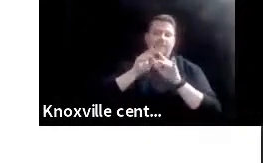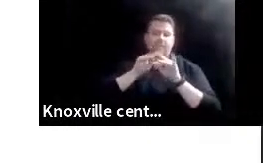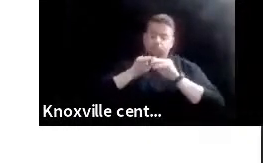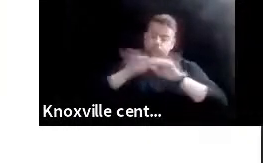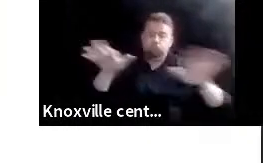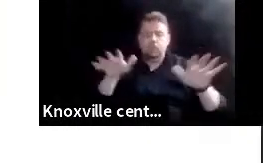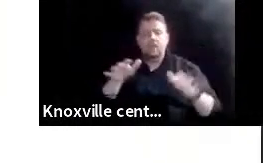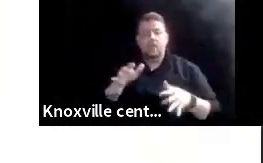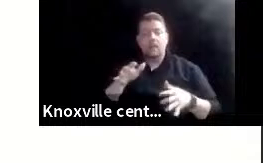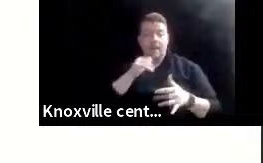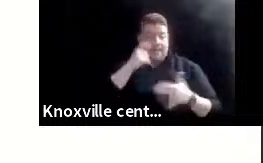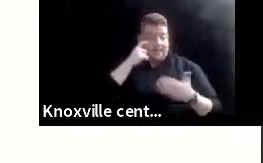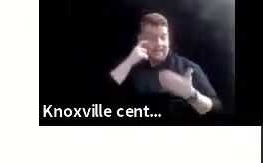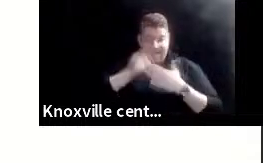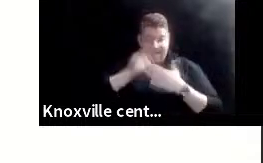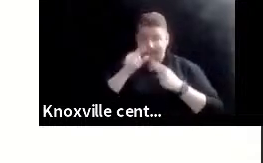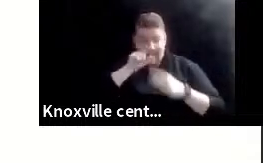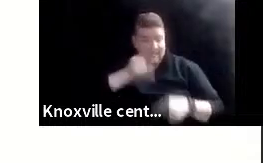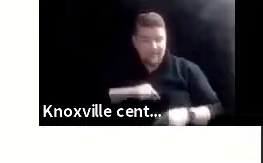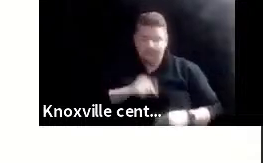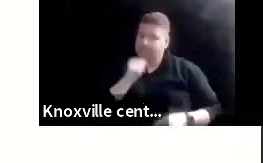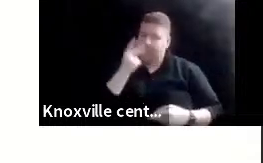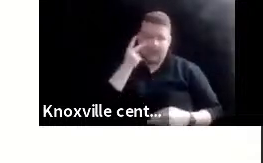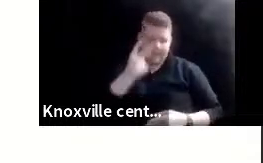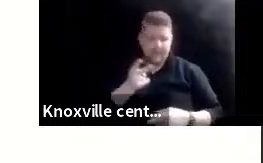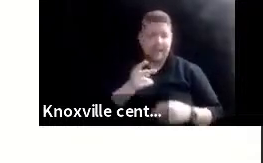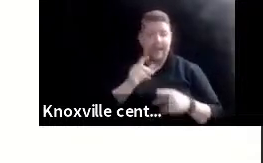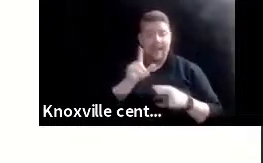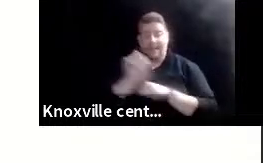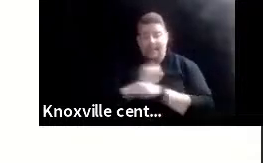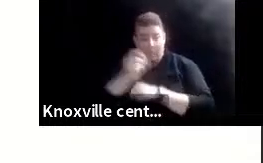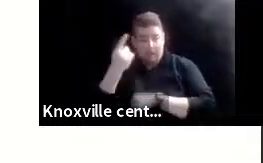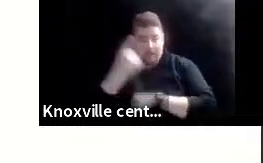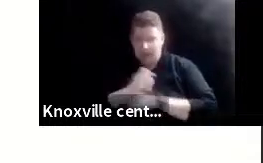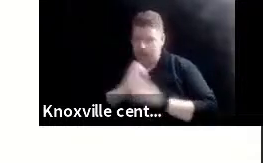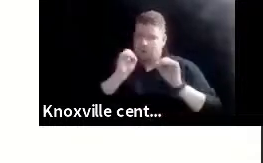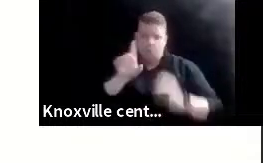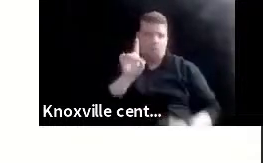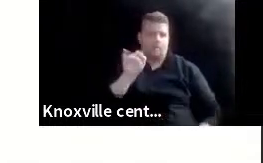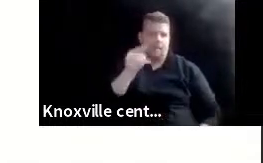did not see that on Thanksgiving, and we do not have data for that on Labor Day.